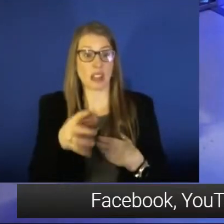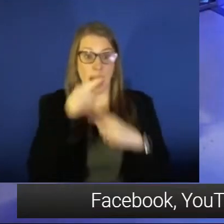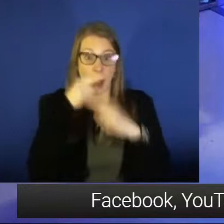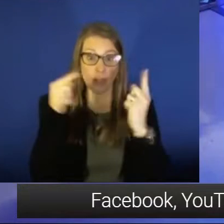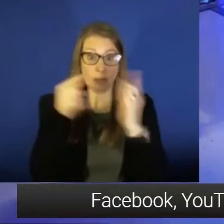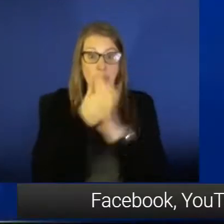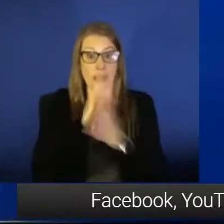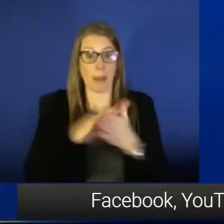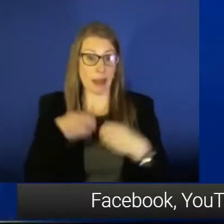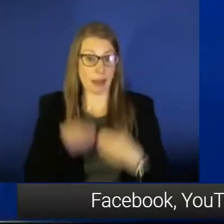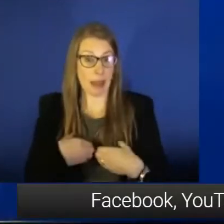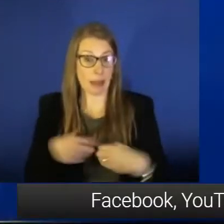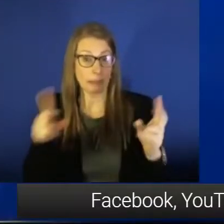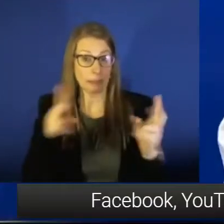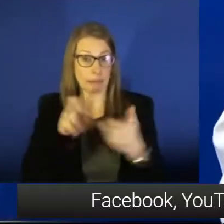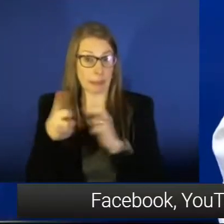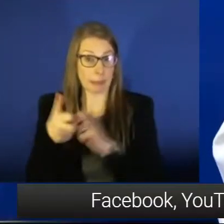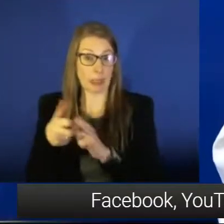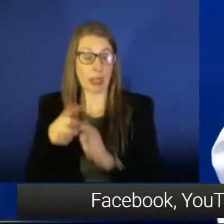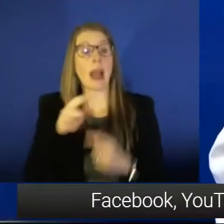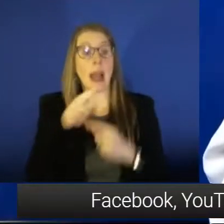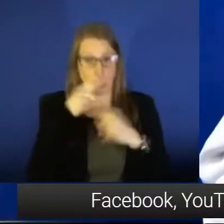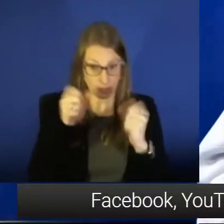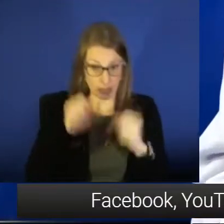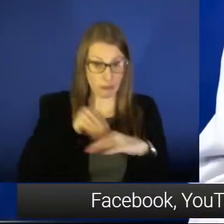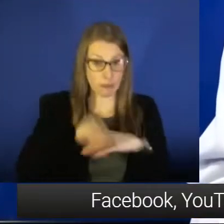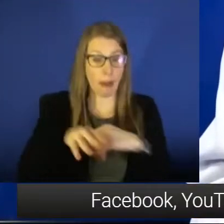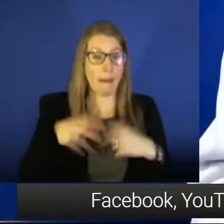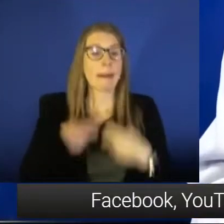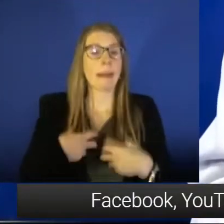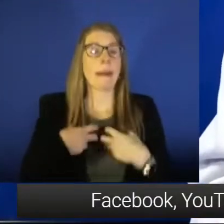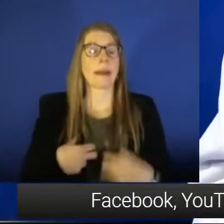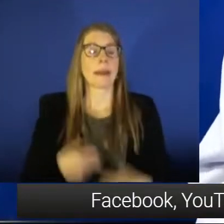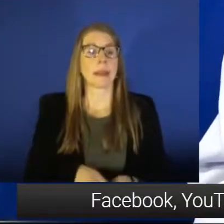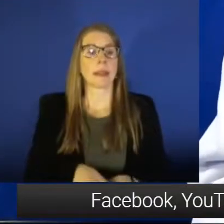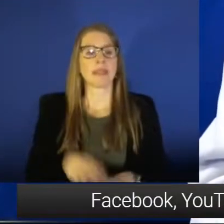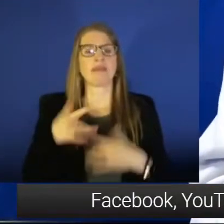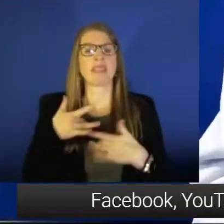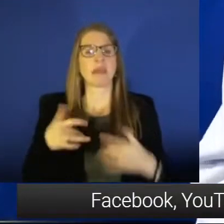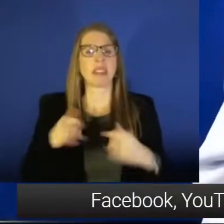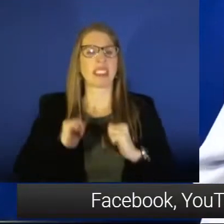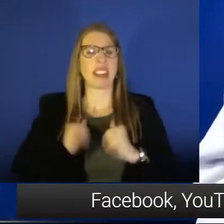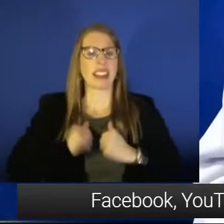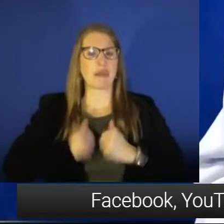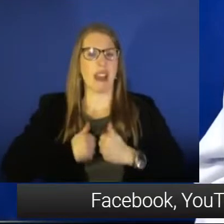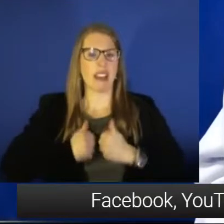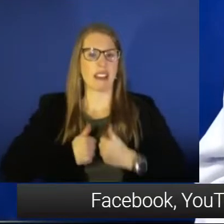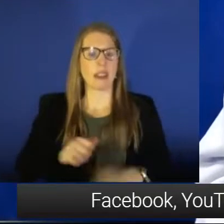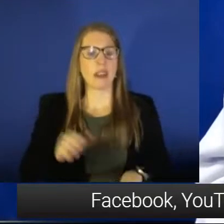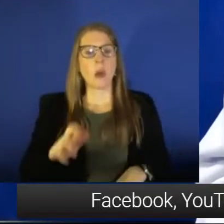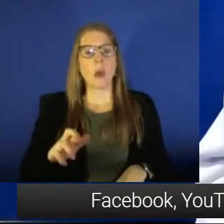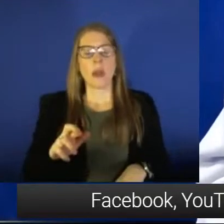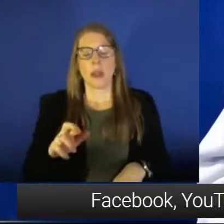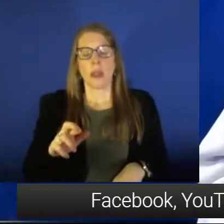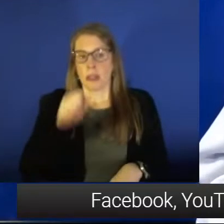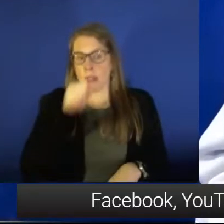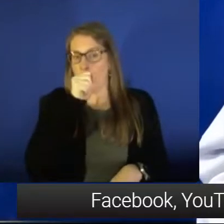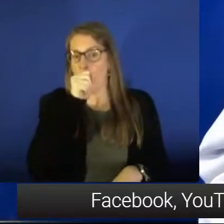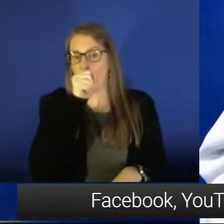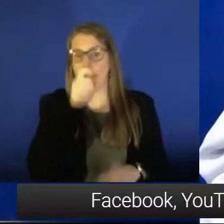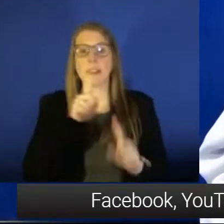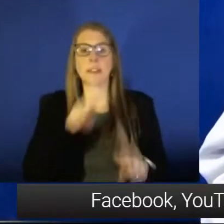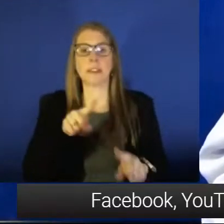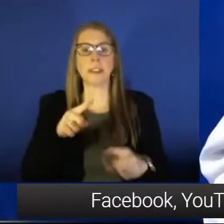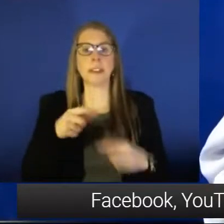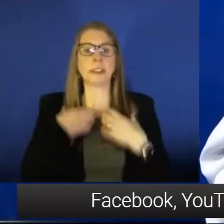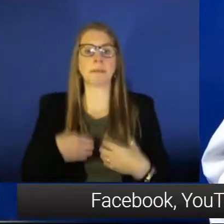that allergies can definitely affect the lung. They do it mostly in the form of asthma or allergic and reactive airway disease. And when that happens, you